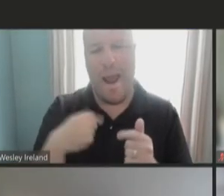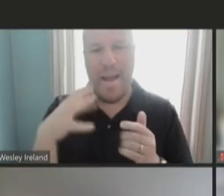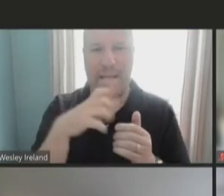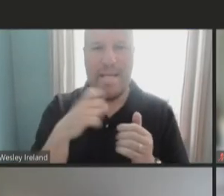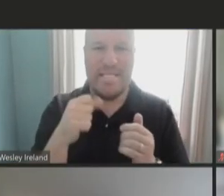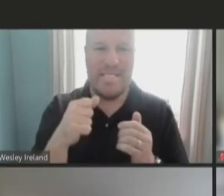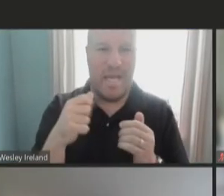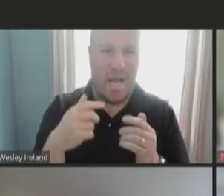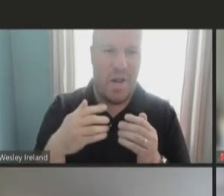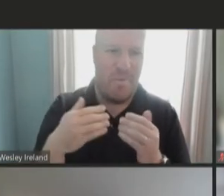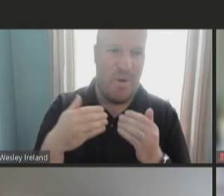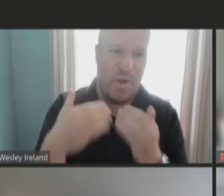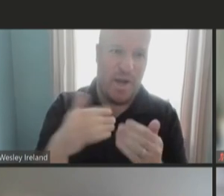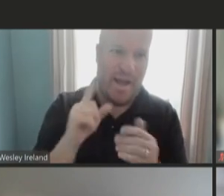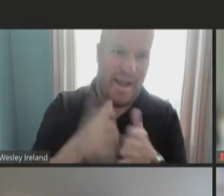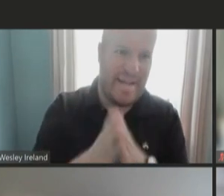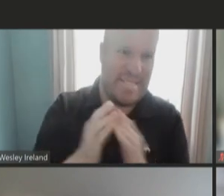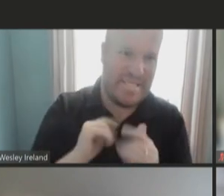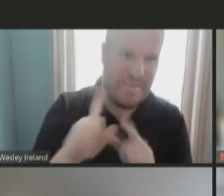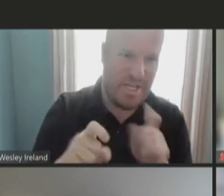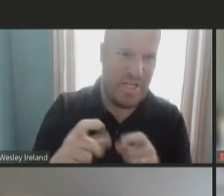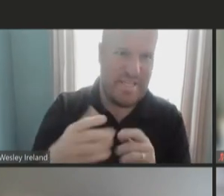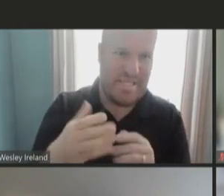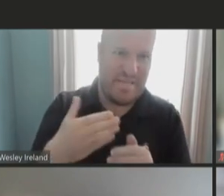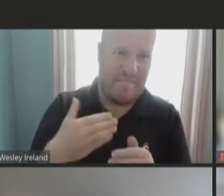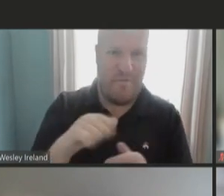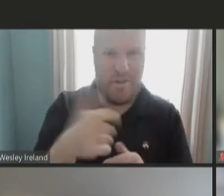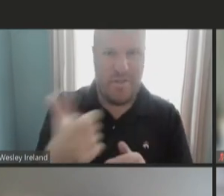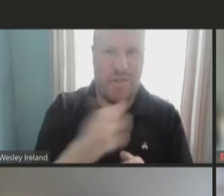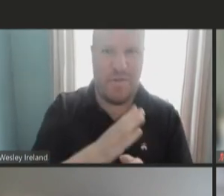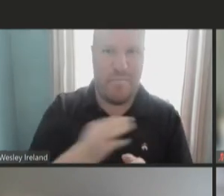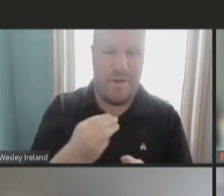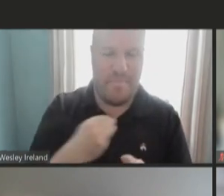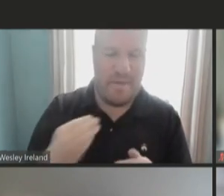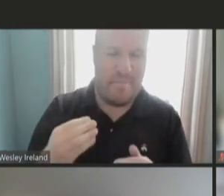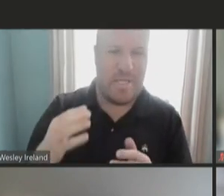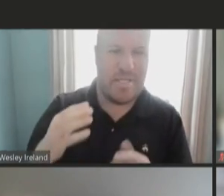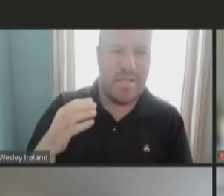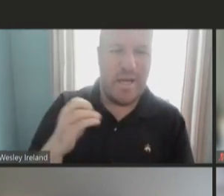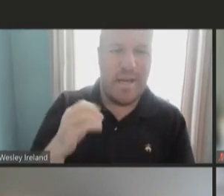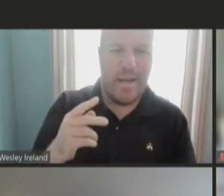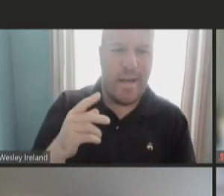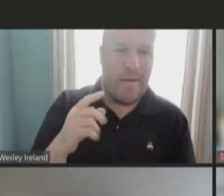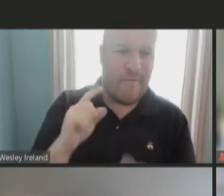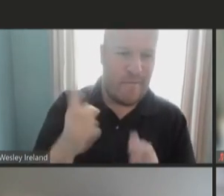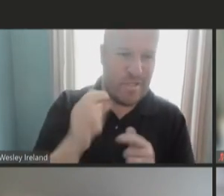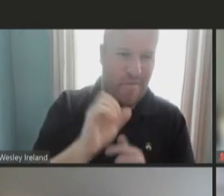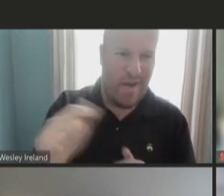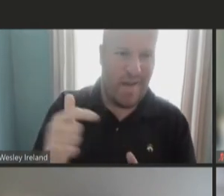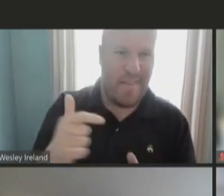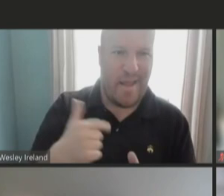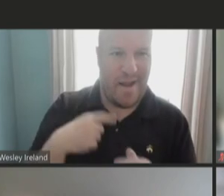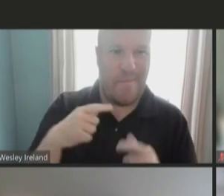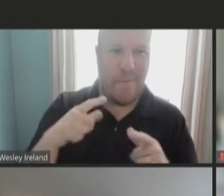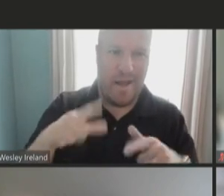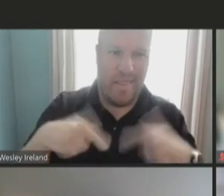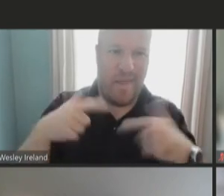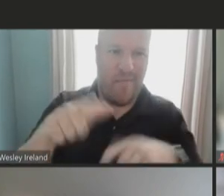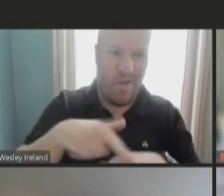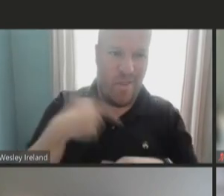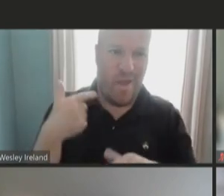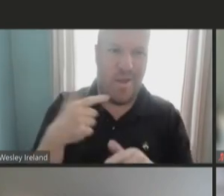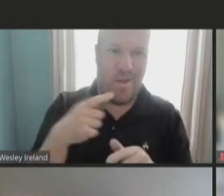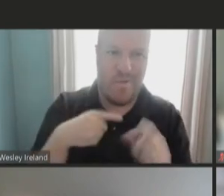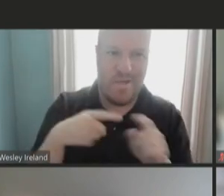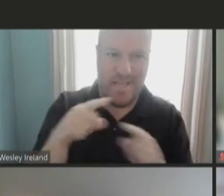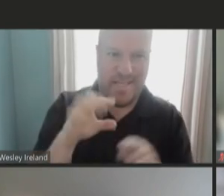Okay, so I guess I will go ahead and ask a few questions before we move on to other board members, as I see none right now.